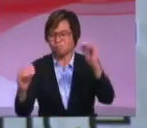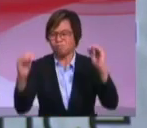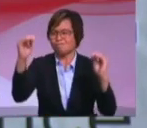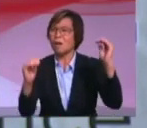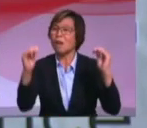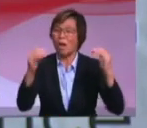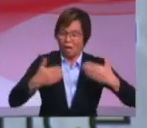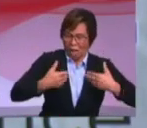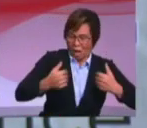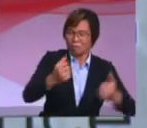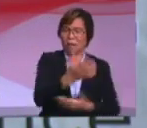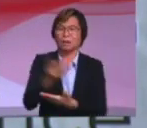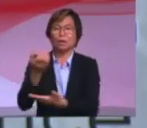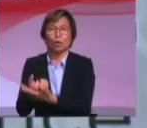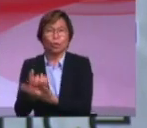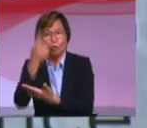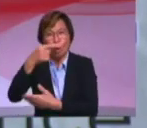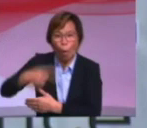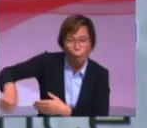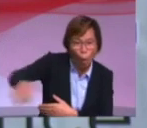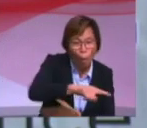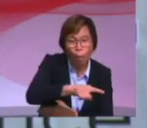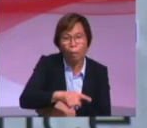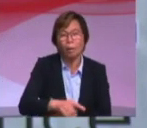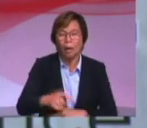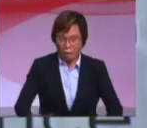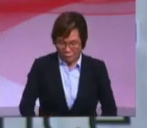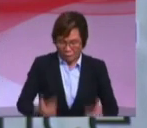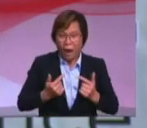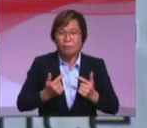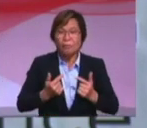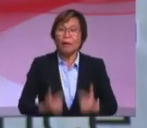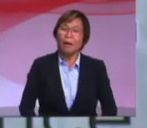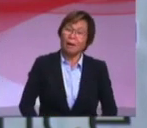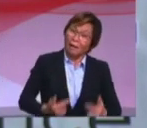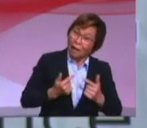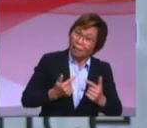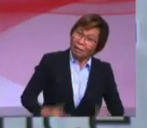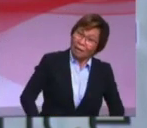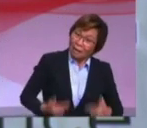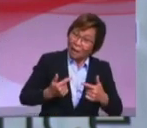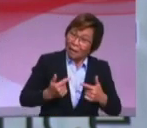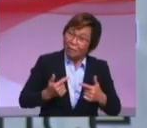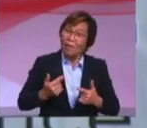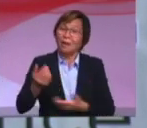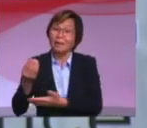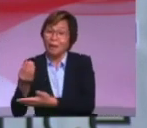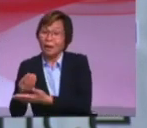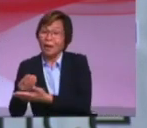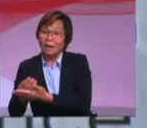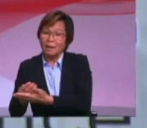between health and economy strike the right balance between life and livelihood so the only best you know